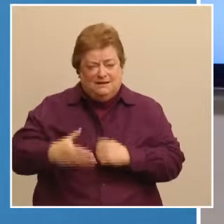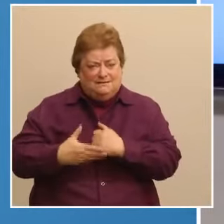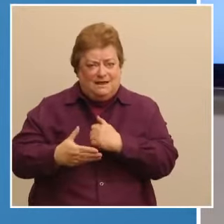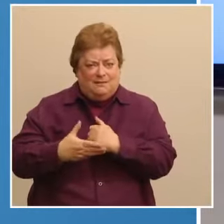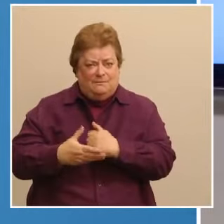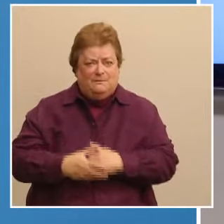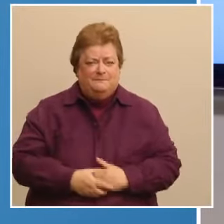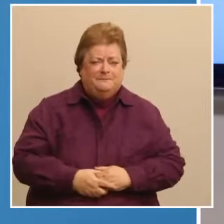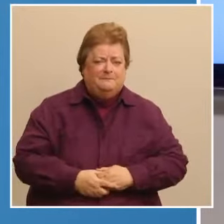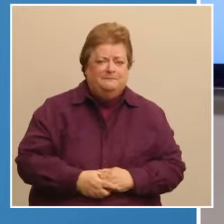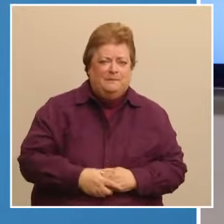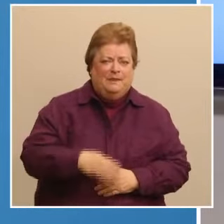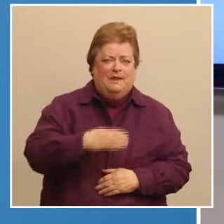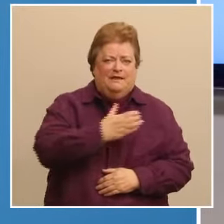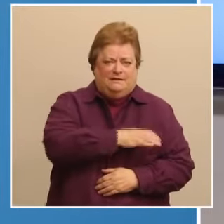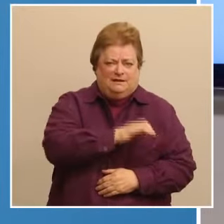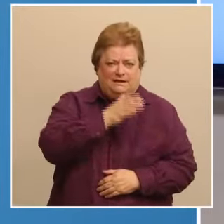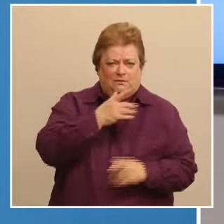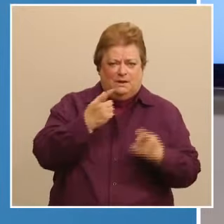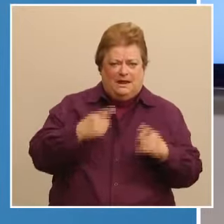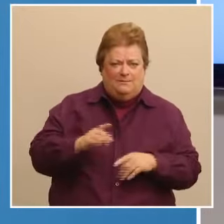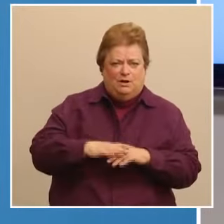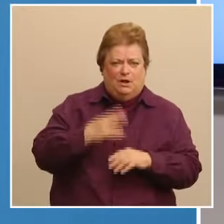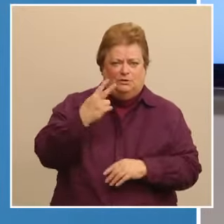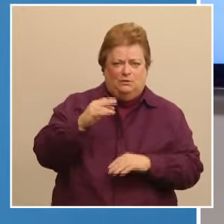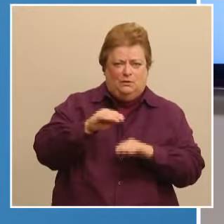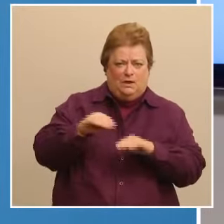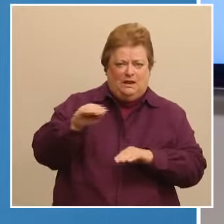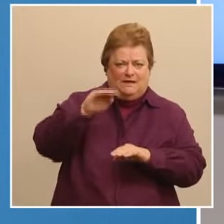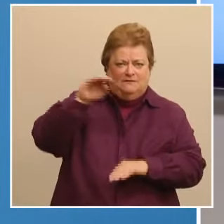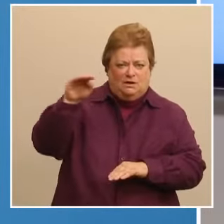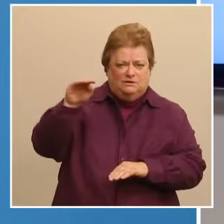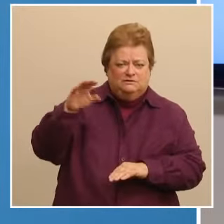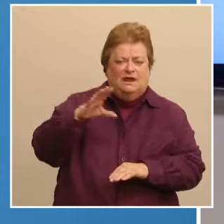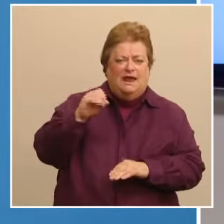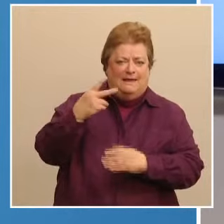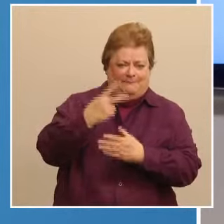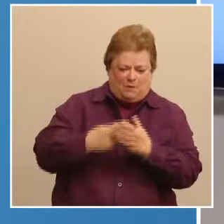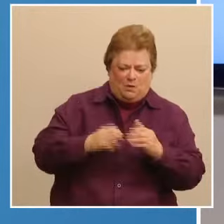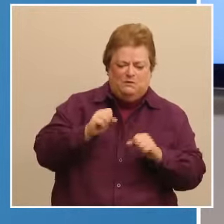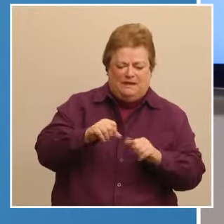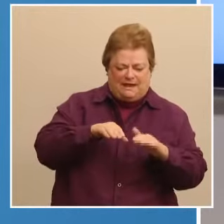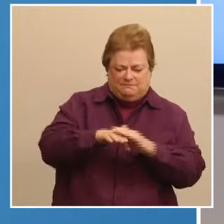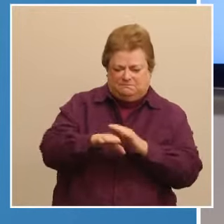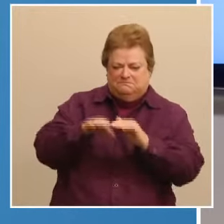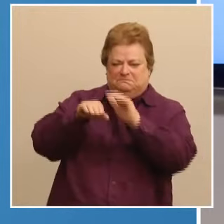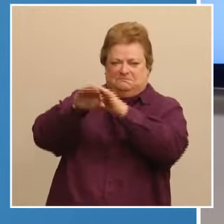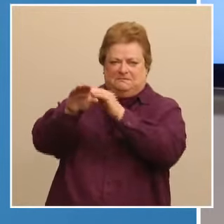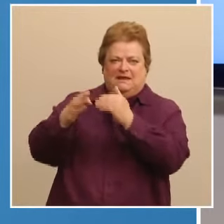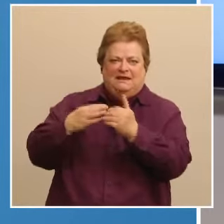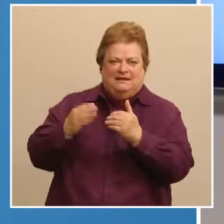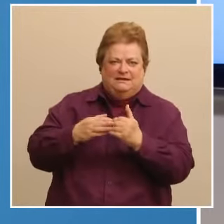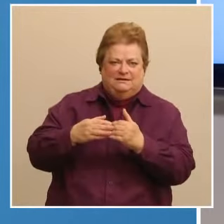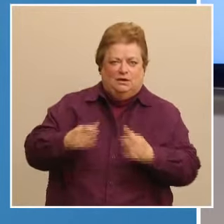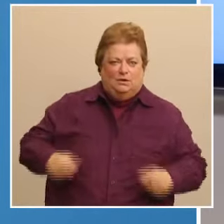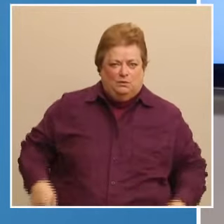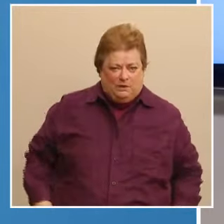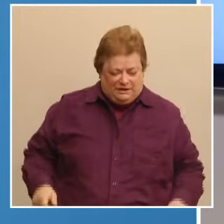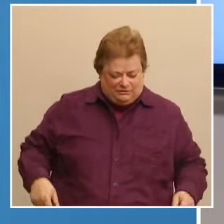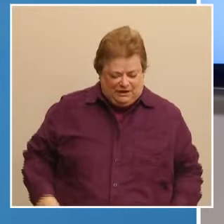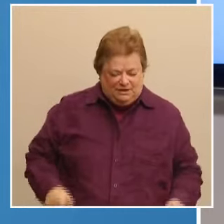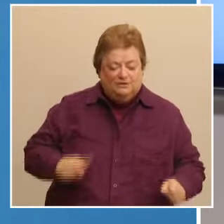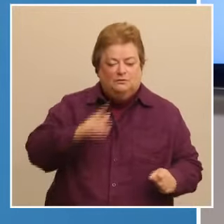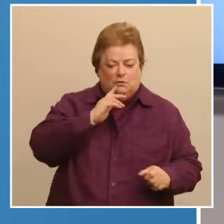additional assistance. The clinic will take place on 2 levels, and both are easily accessible. Wheelchairs will be